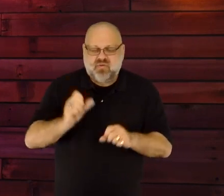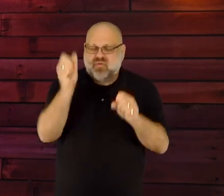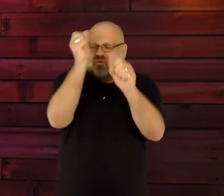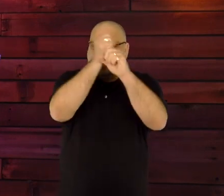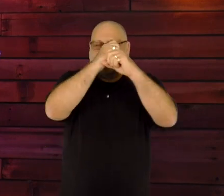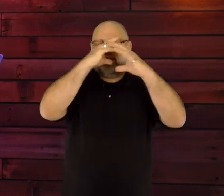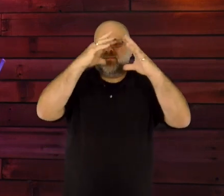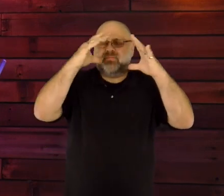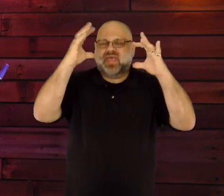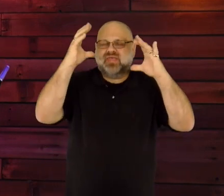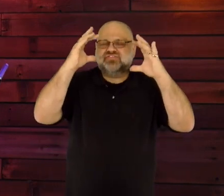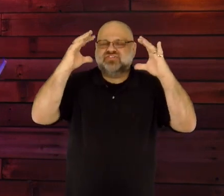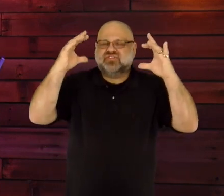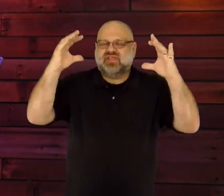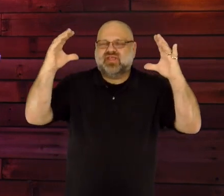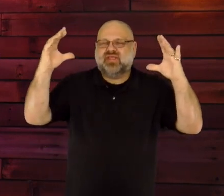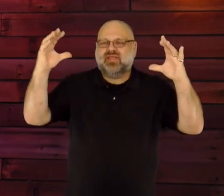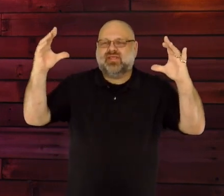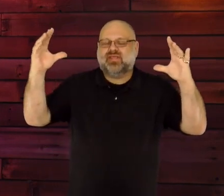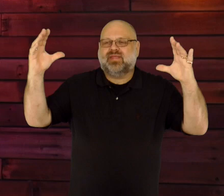I can only